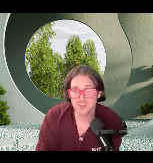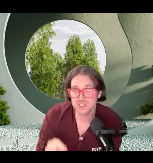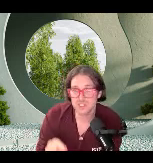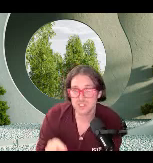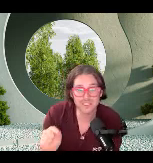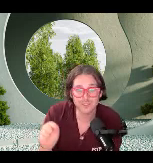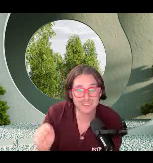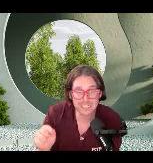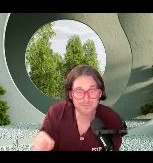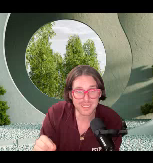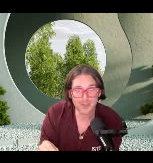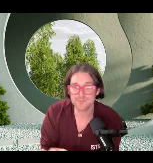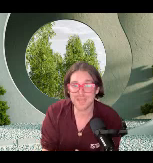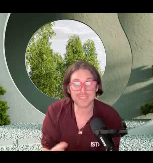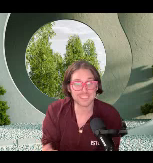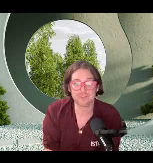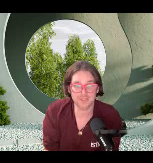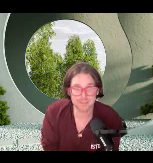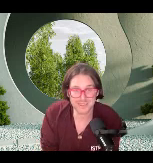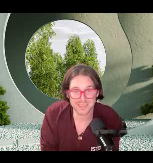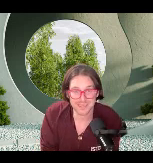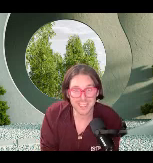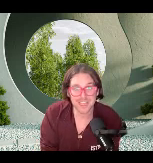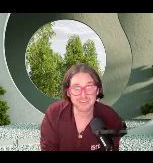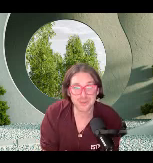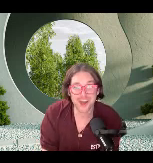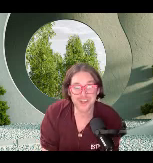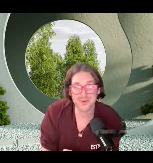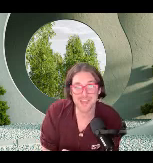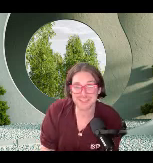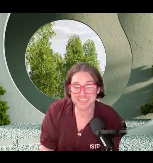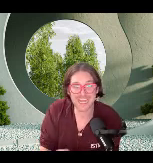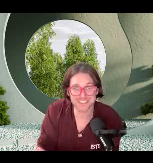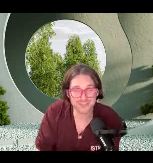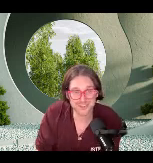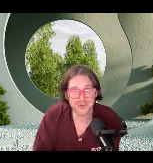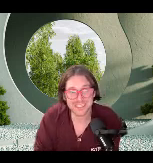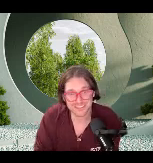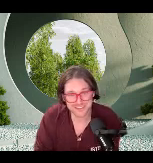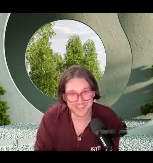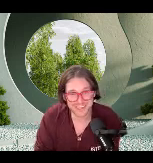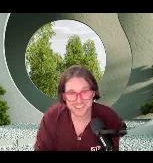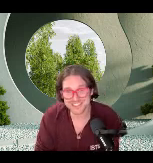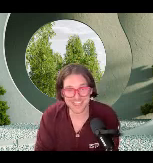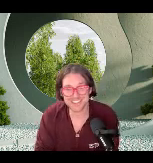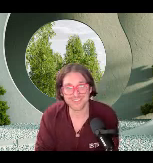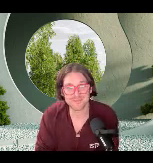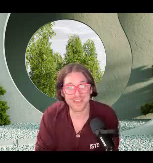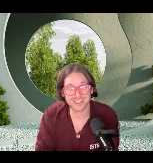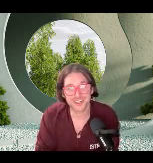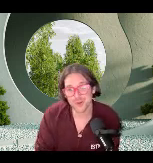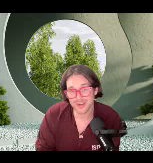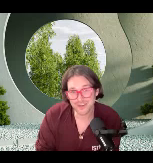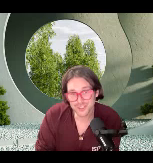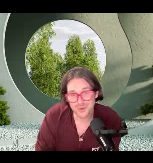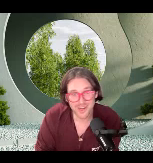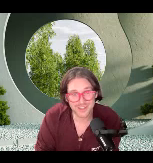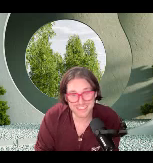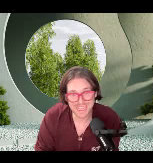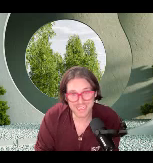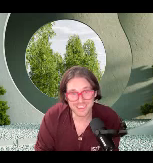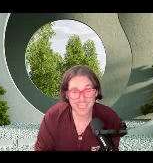session with just one little tidbit, that's absolutely amazing. If you walk away with lots of new ideas and strategies, that's even better.